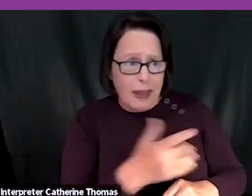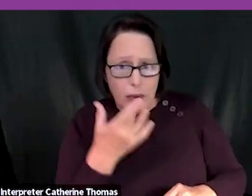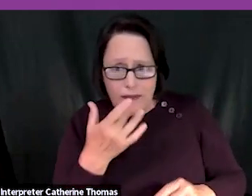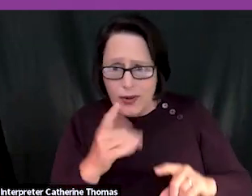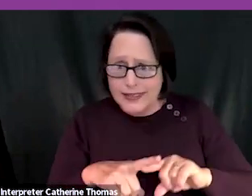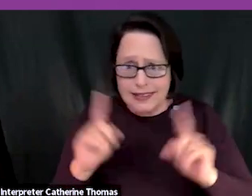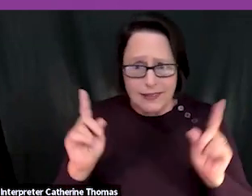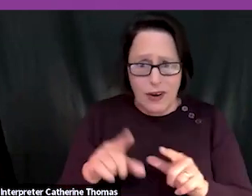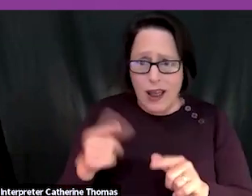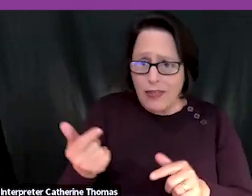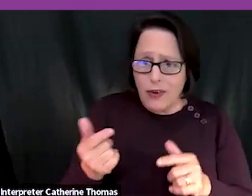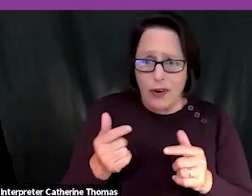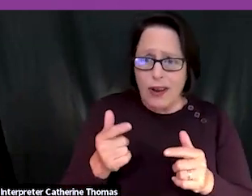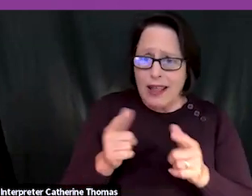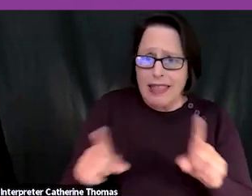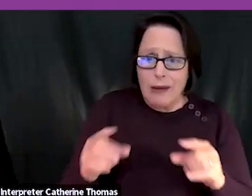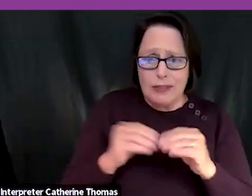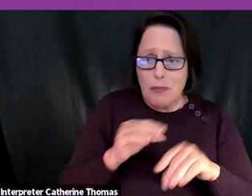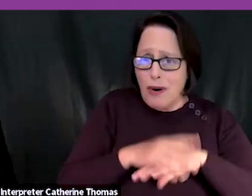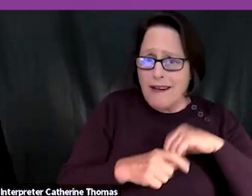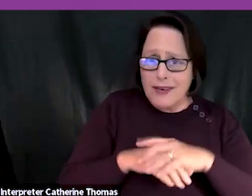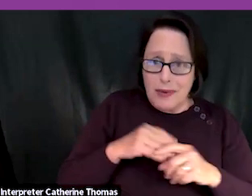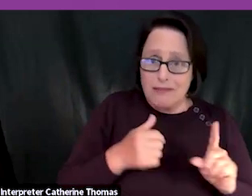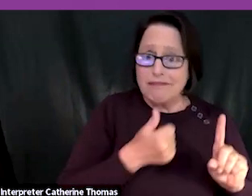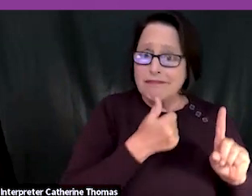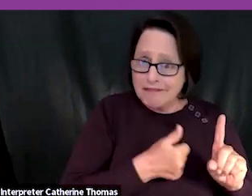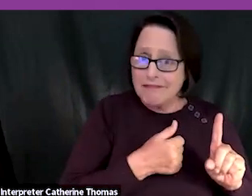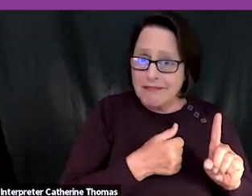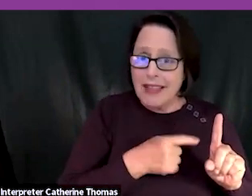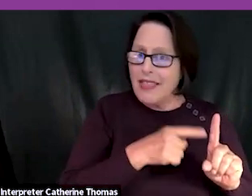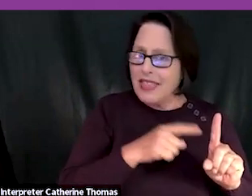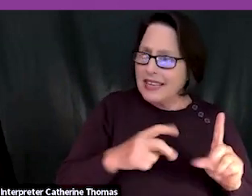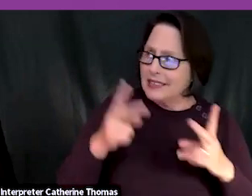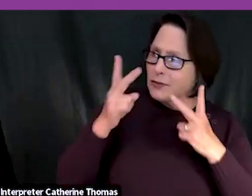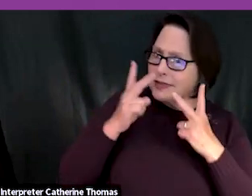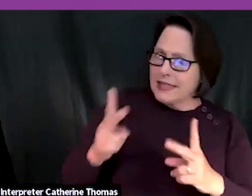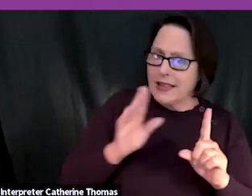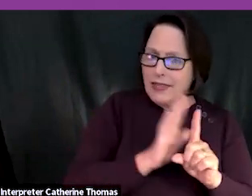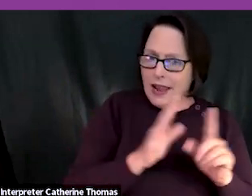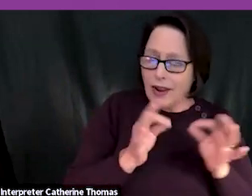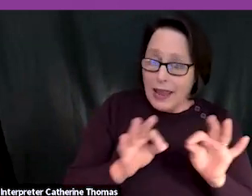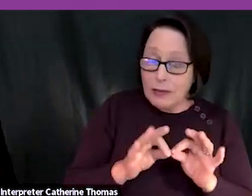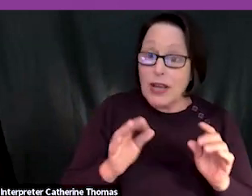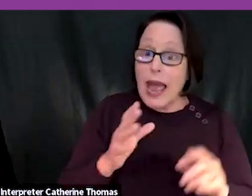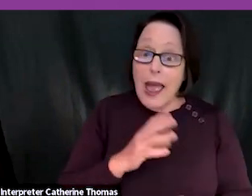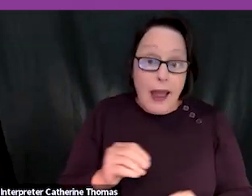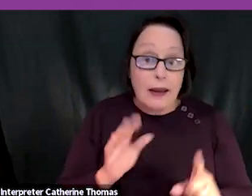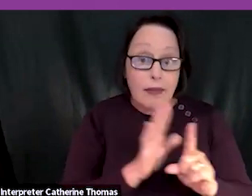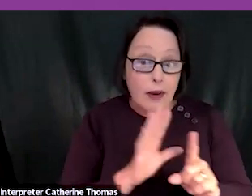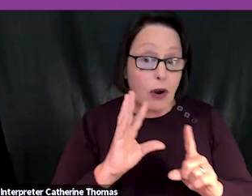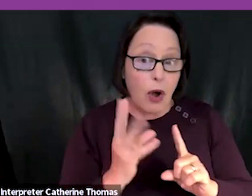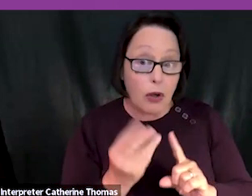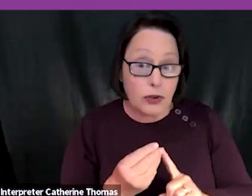language to see that their language, and to a greater extent their culture,